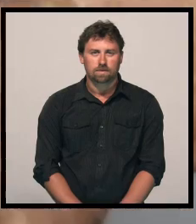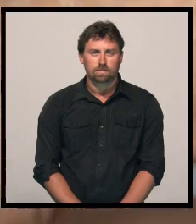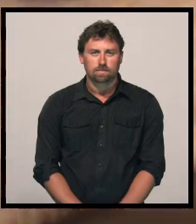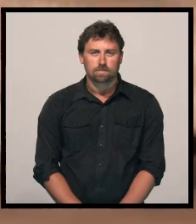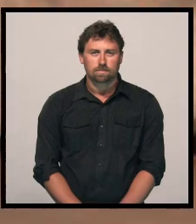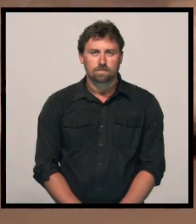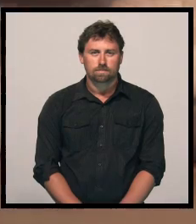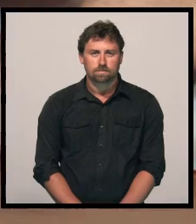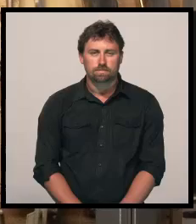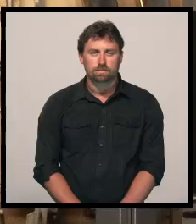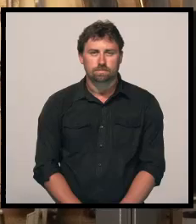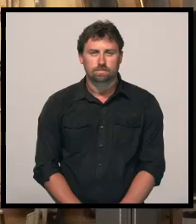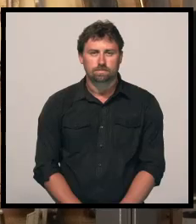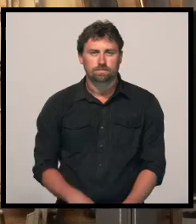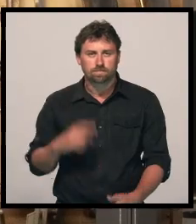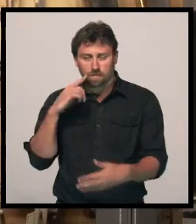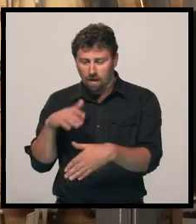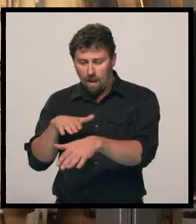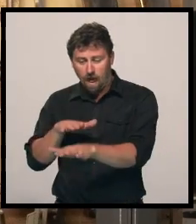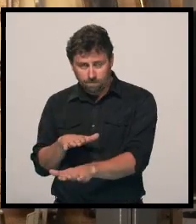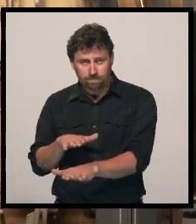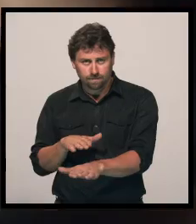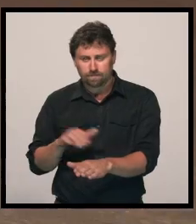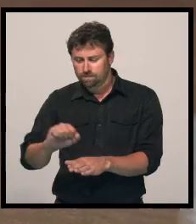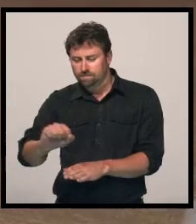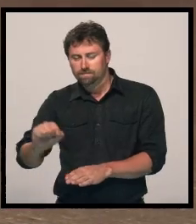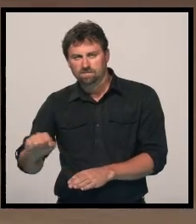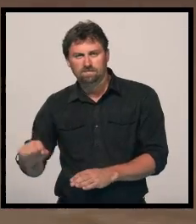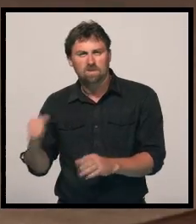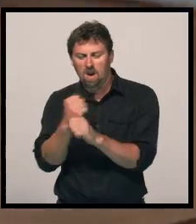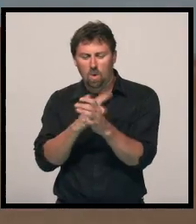and then we'll get a rag, just wipe off the excess glue.